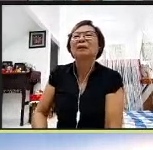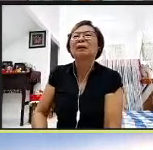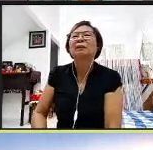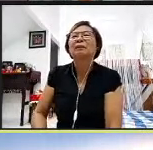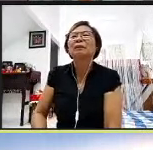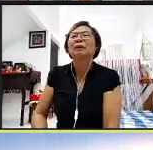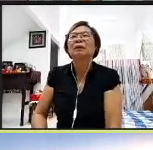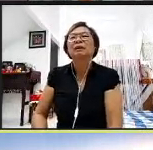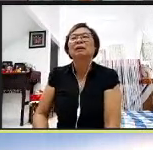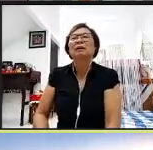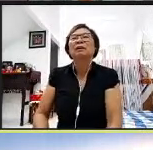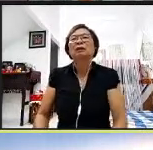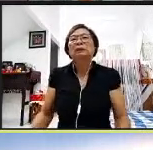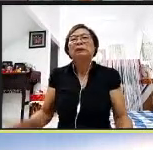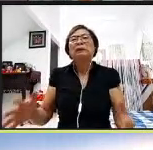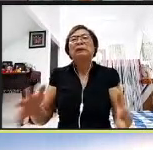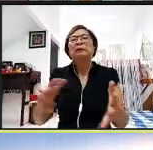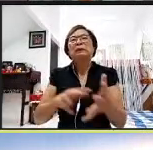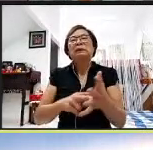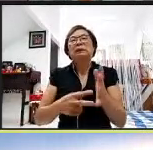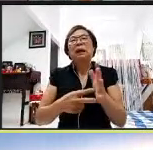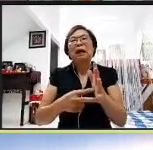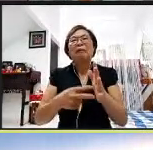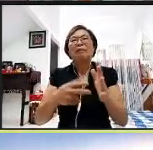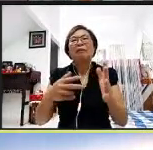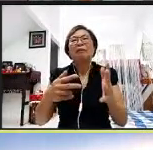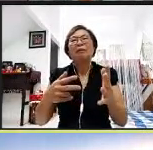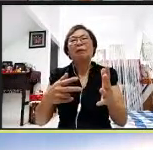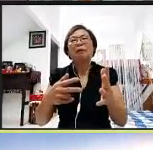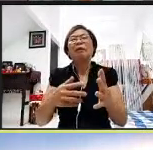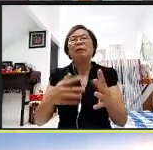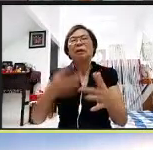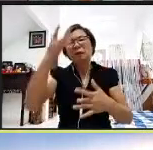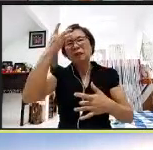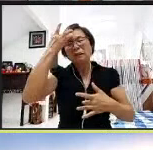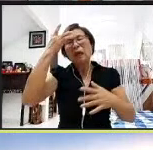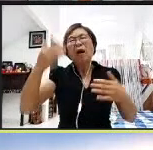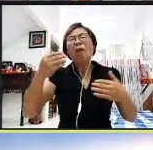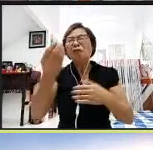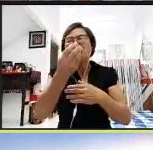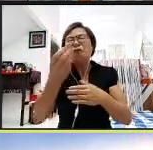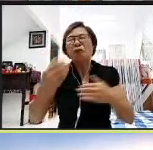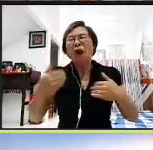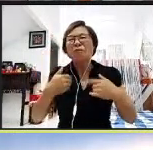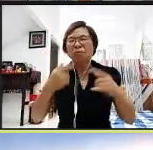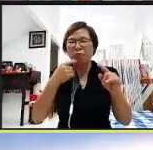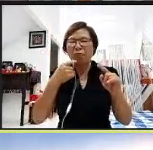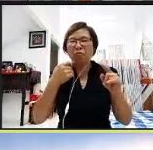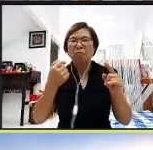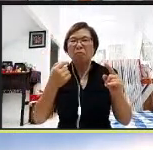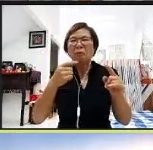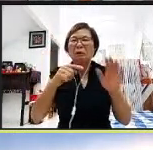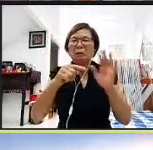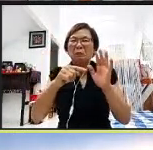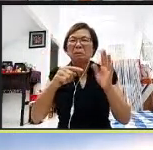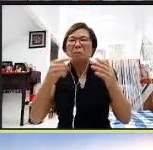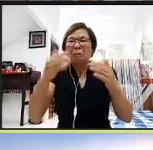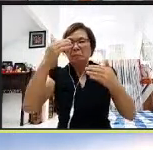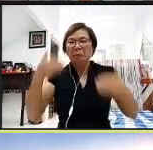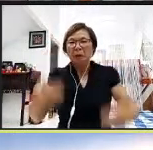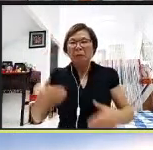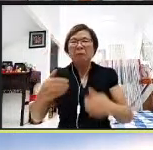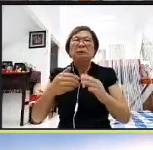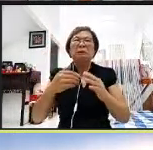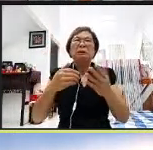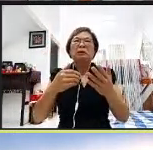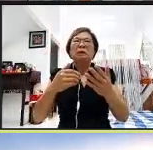few people who, you know, get a bit of reactions. 1 or 2 people need to admit to the